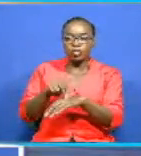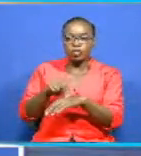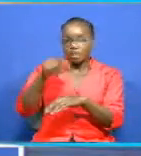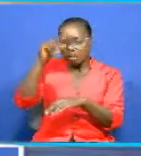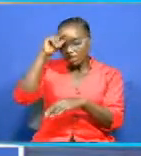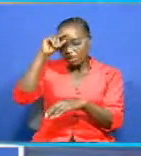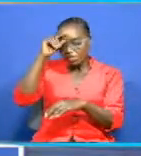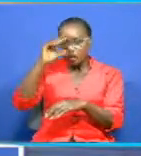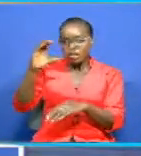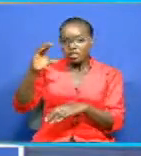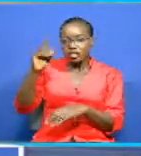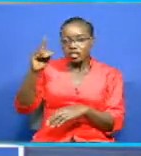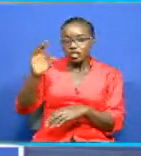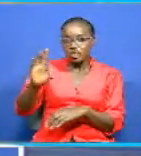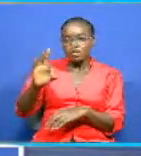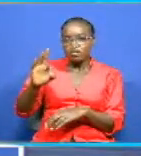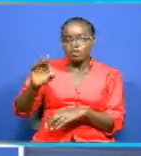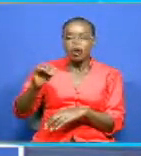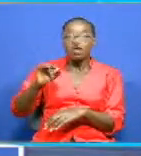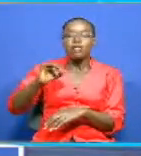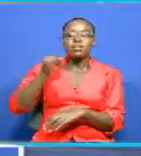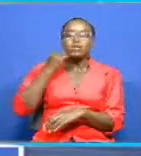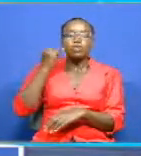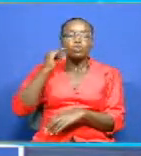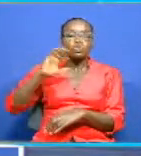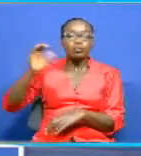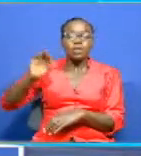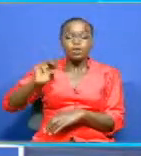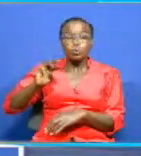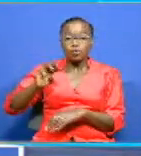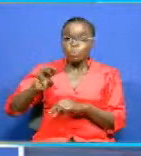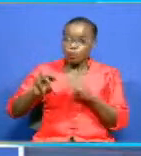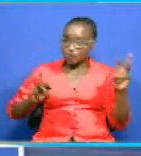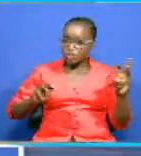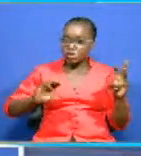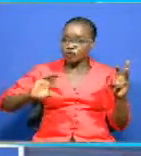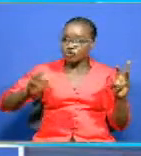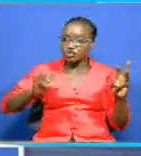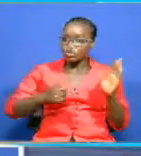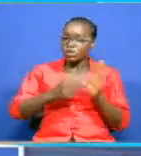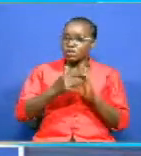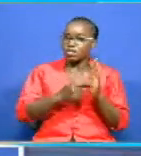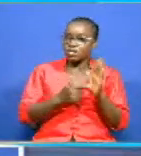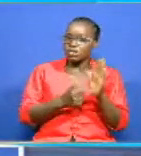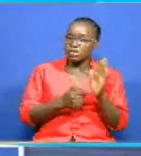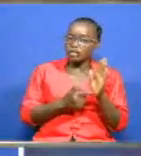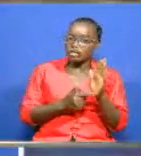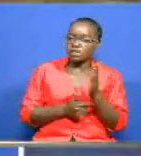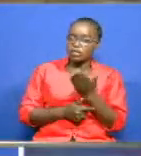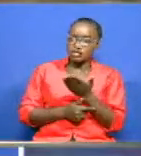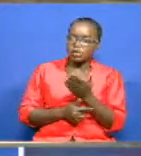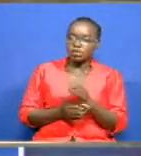Constituency Development Fund in Nakuru Town West Constituency. More details in the county briefs with Yusuf Farah.